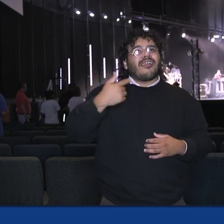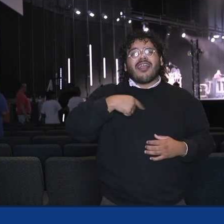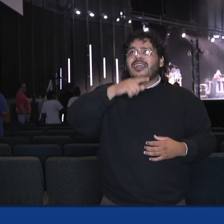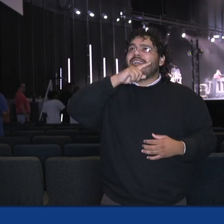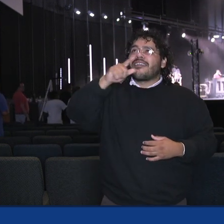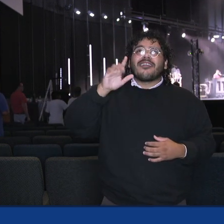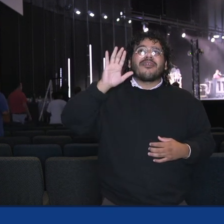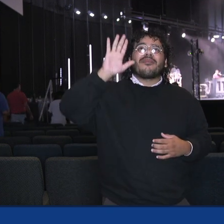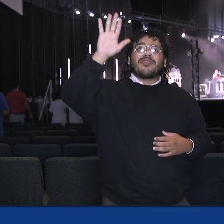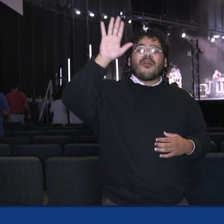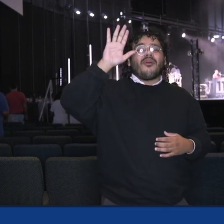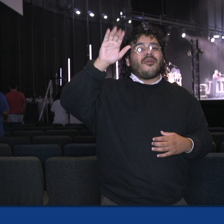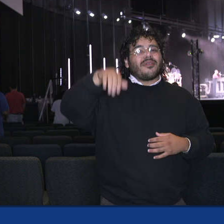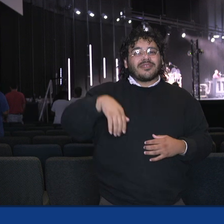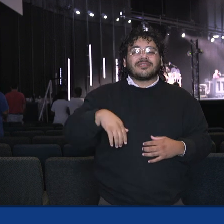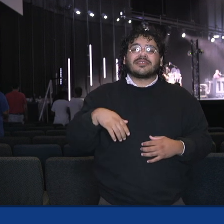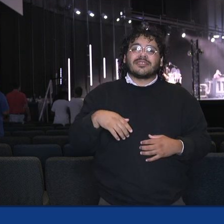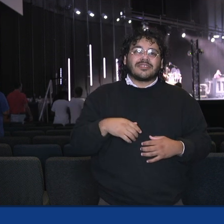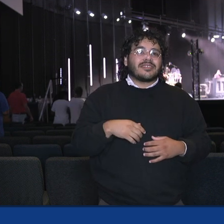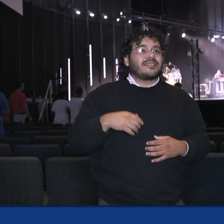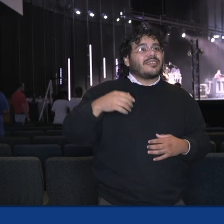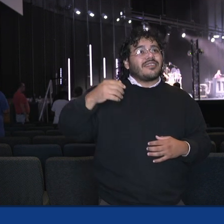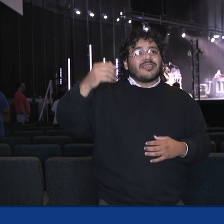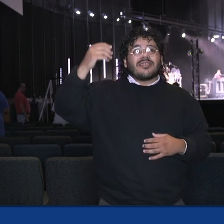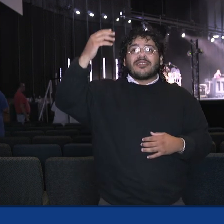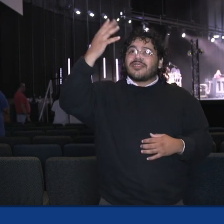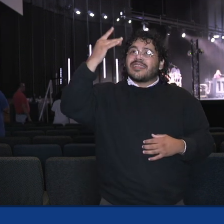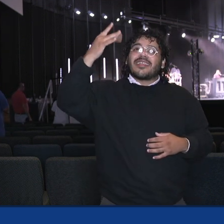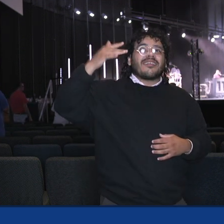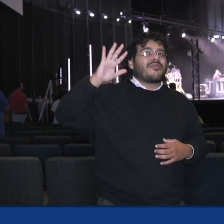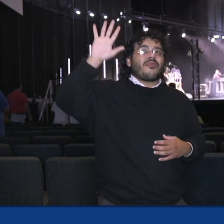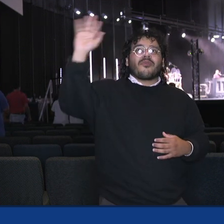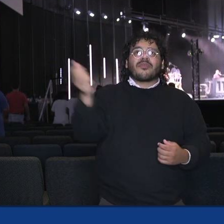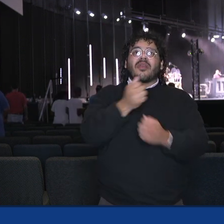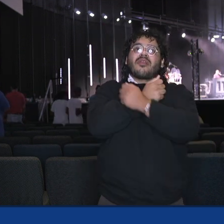Here's the chorus. Because of your love, because of your